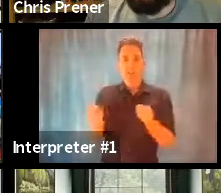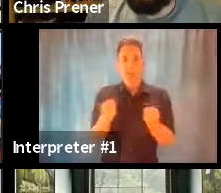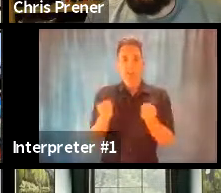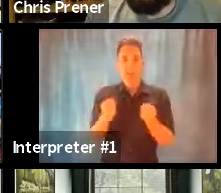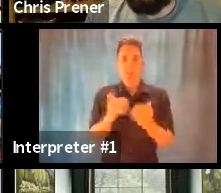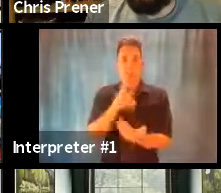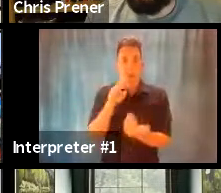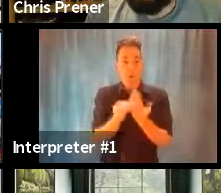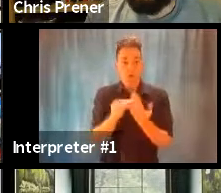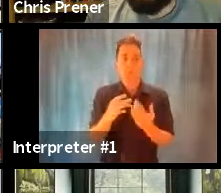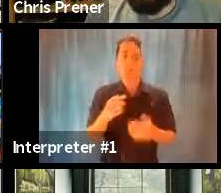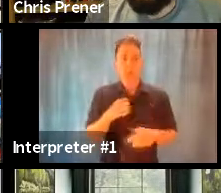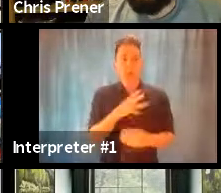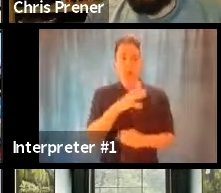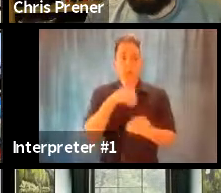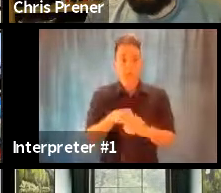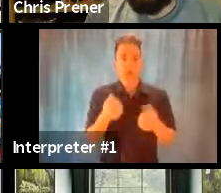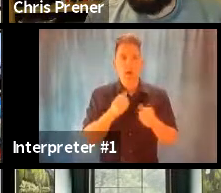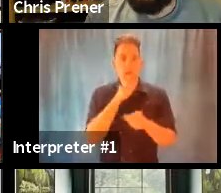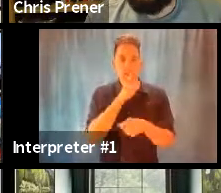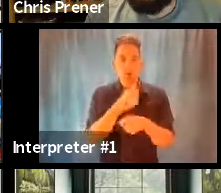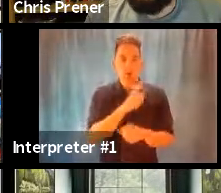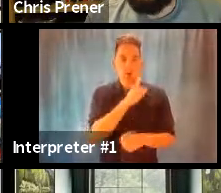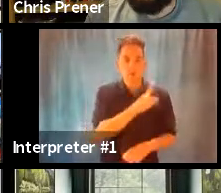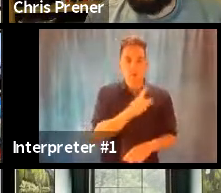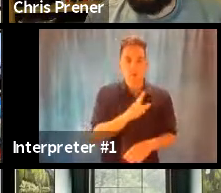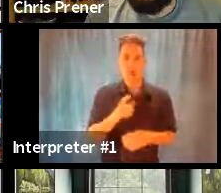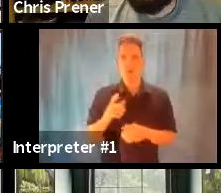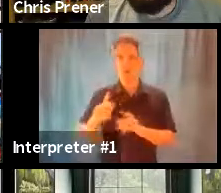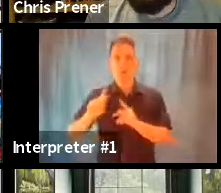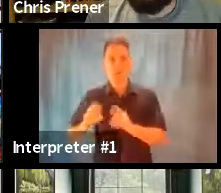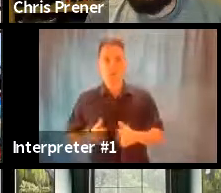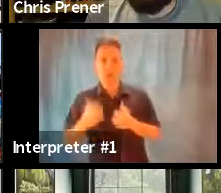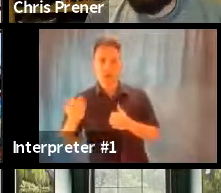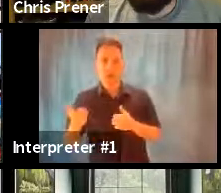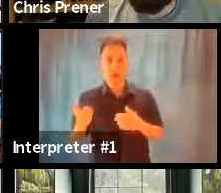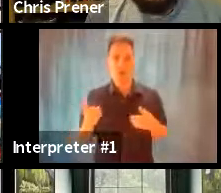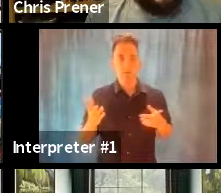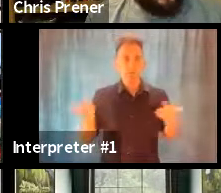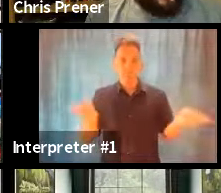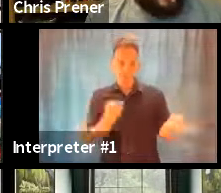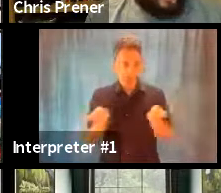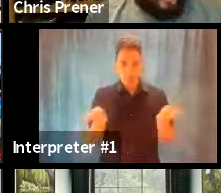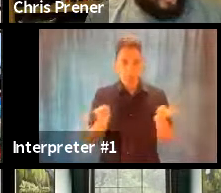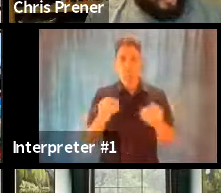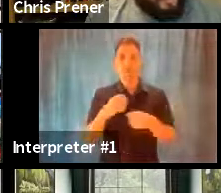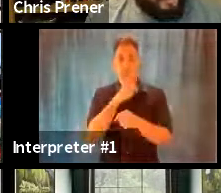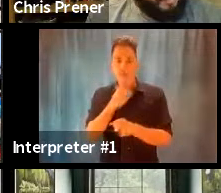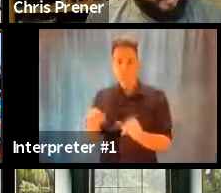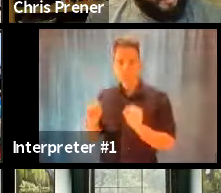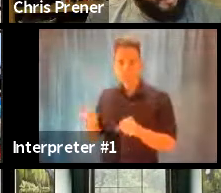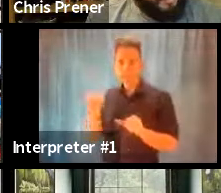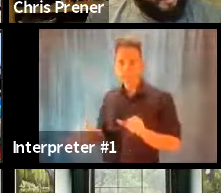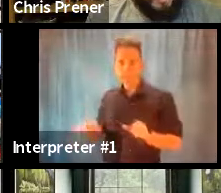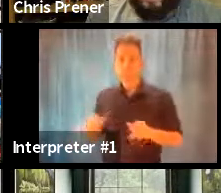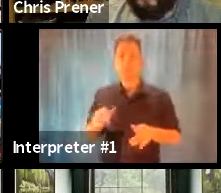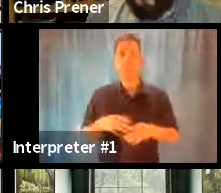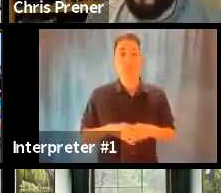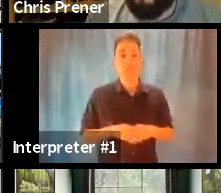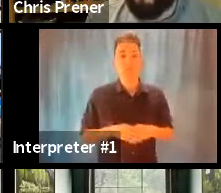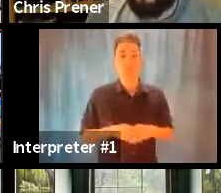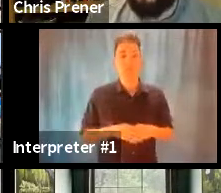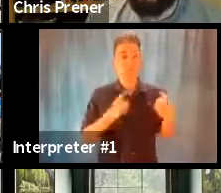tenants in St. Louis City to keep eviction matters out of the courts and tenants housed. Since July 2020, our team has been at every